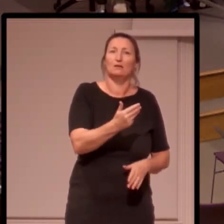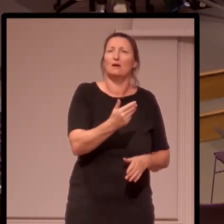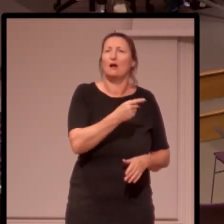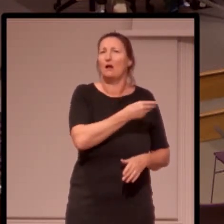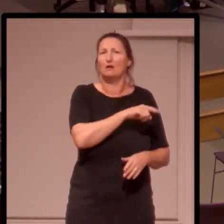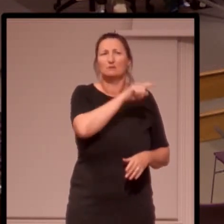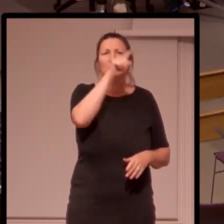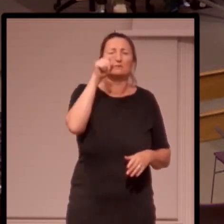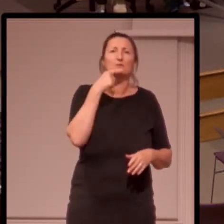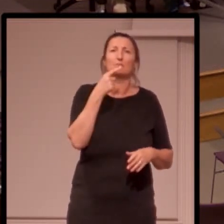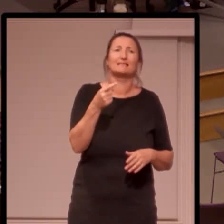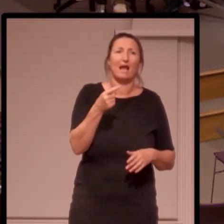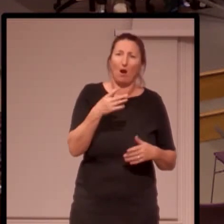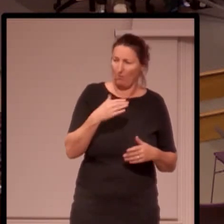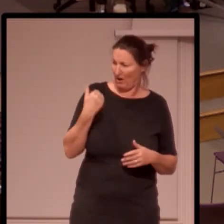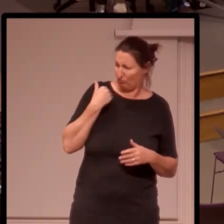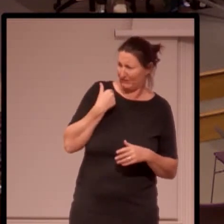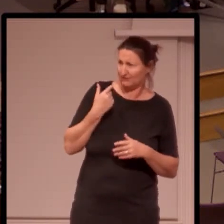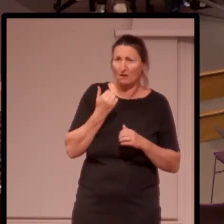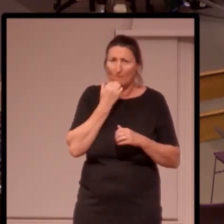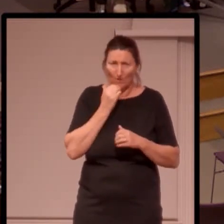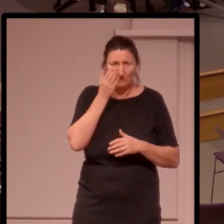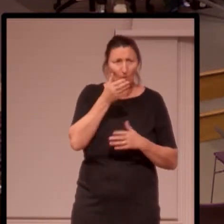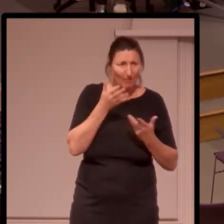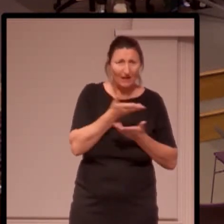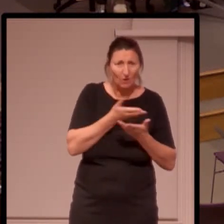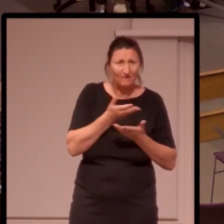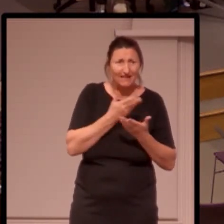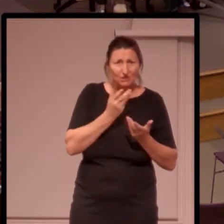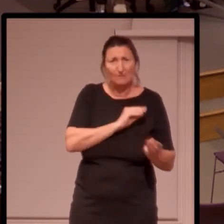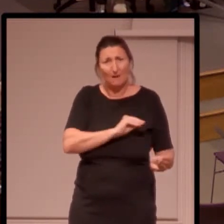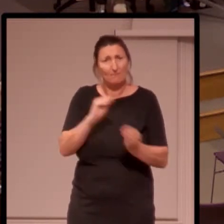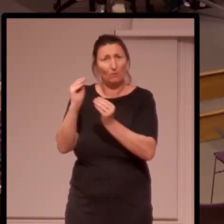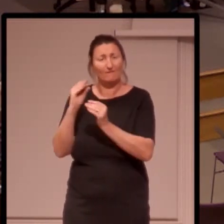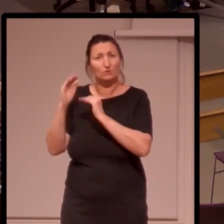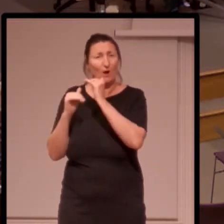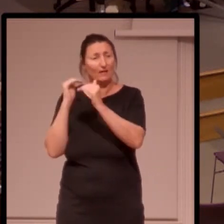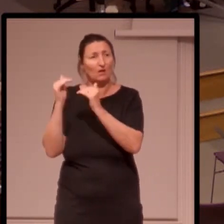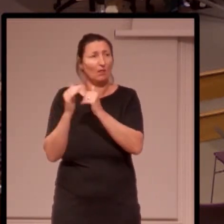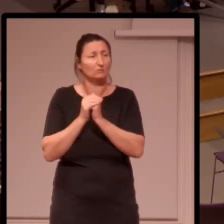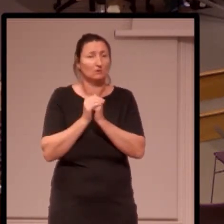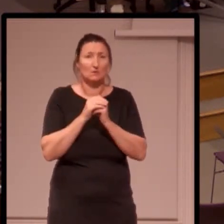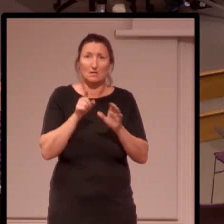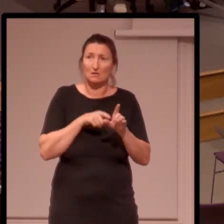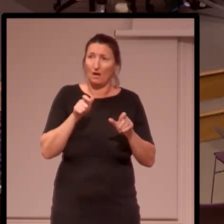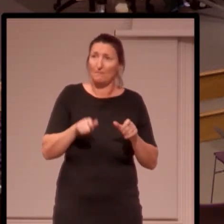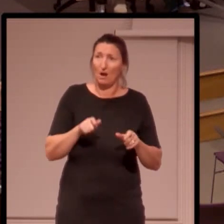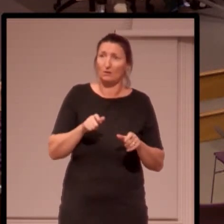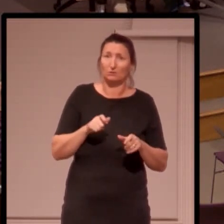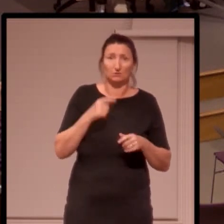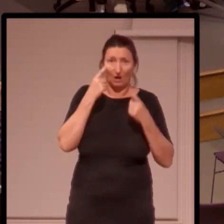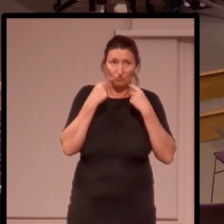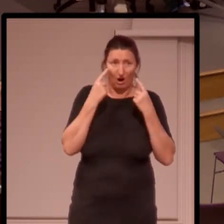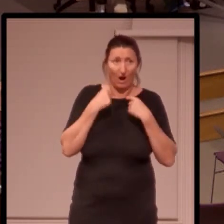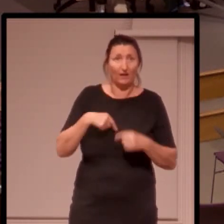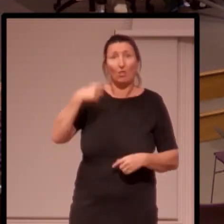conversation at their last appointment. And I remember being outside an epilepsy service with a young person who was crying because they thought that actually epilepsy ended when